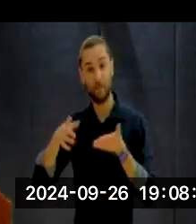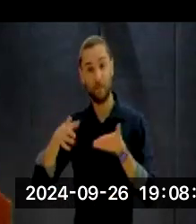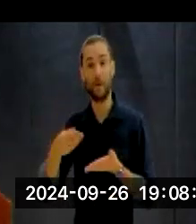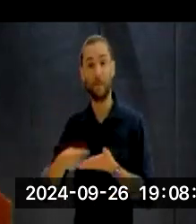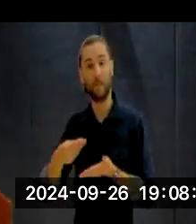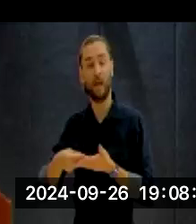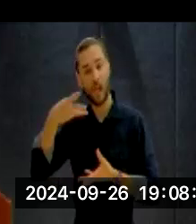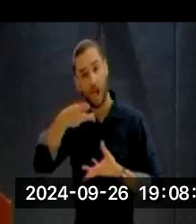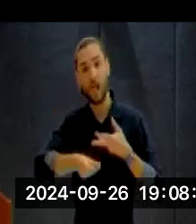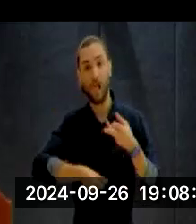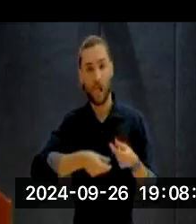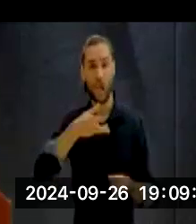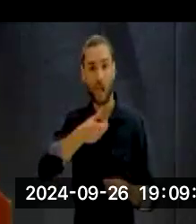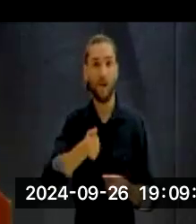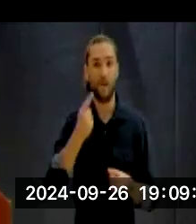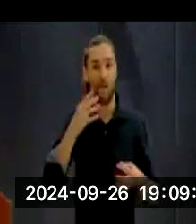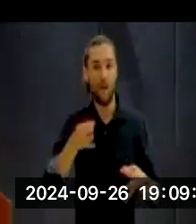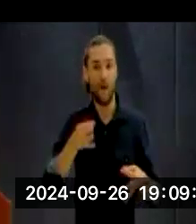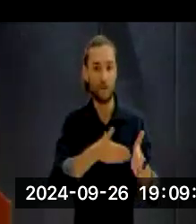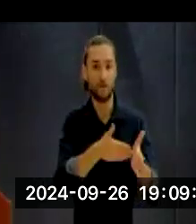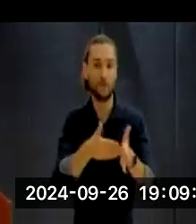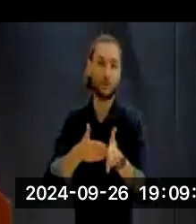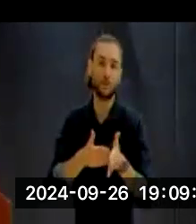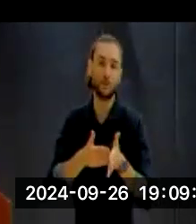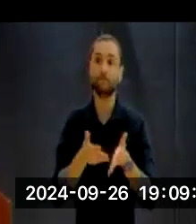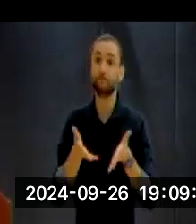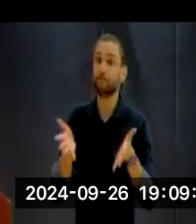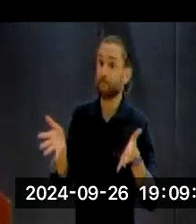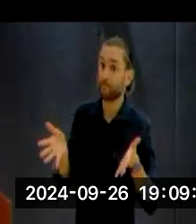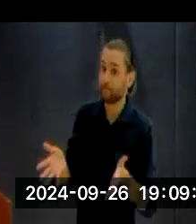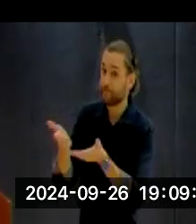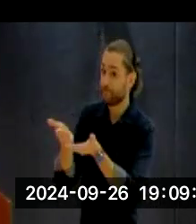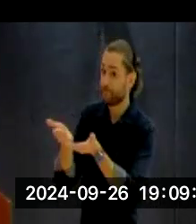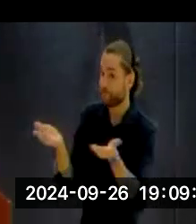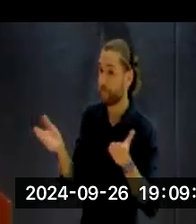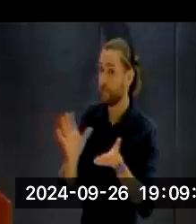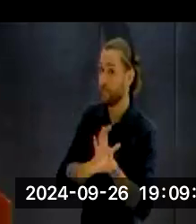spent. So I urge this entity